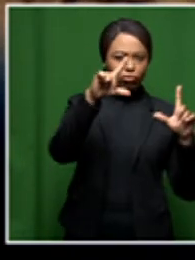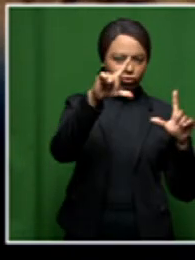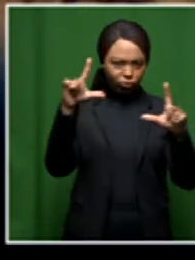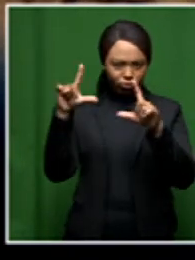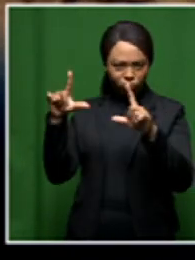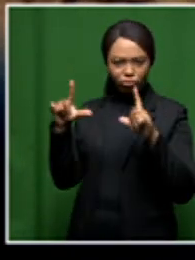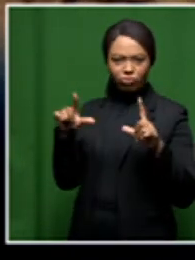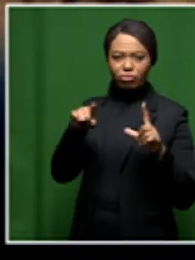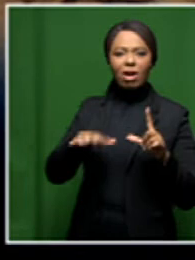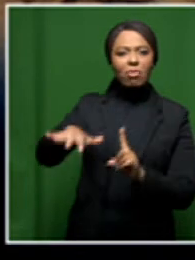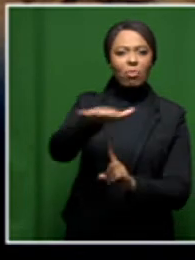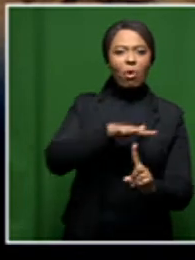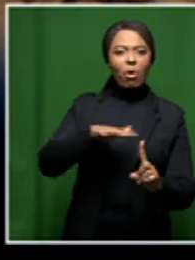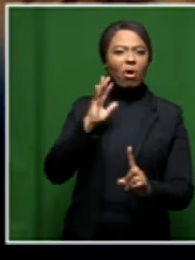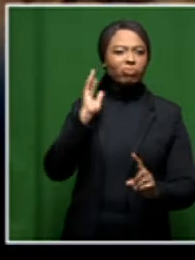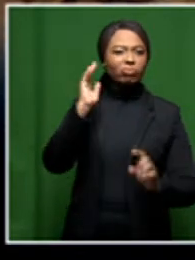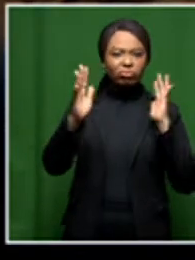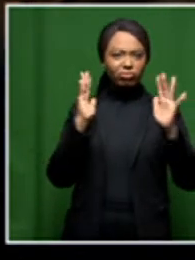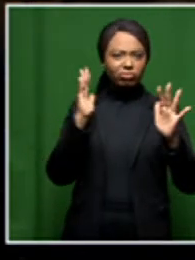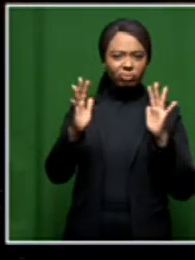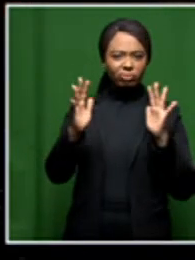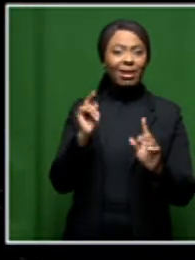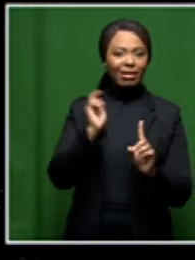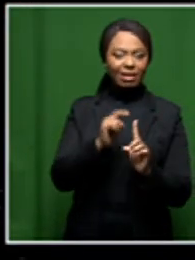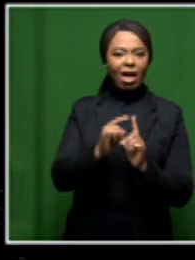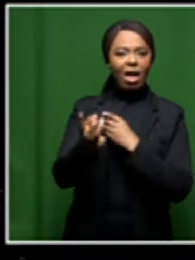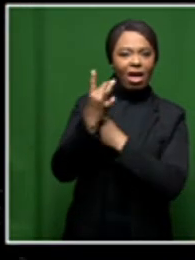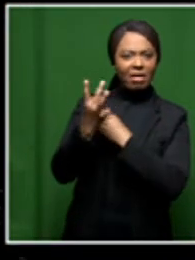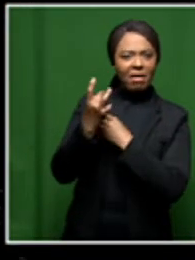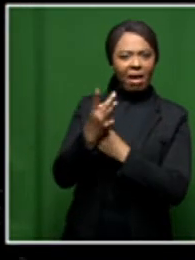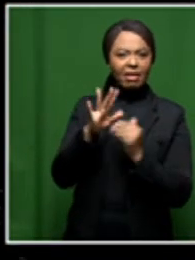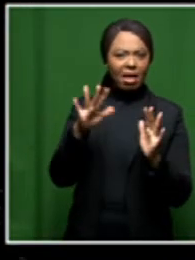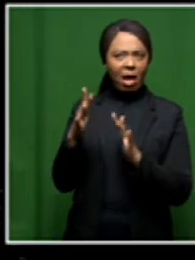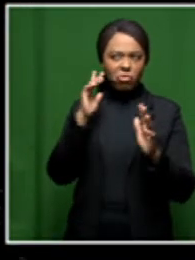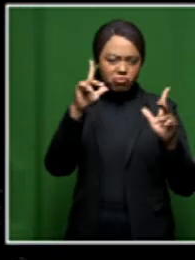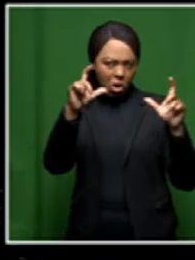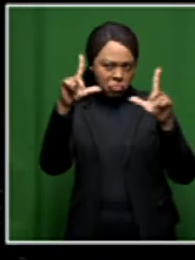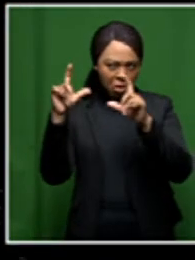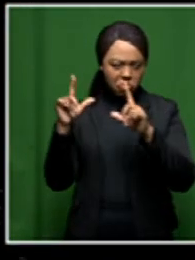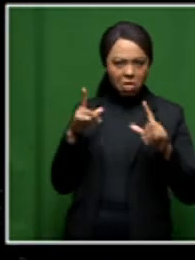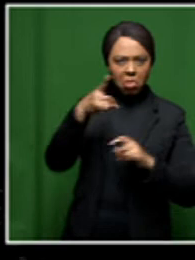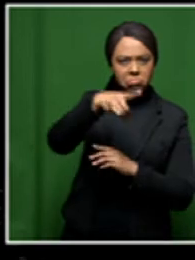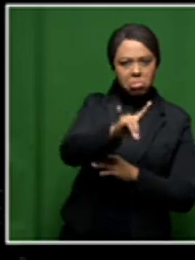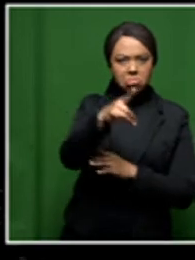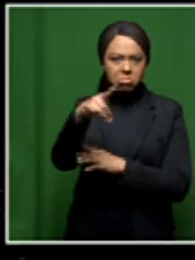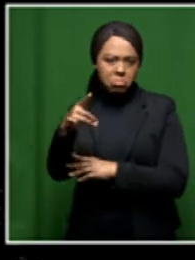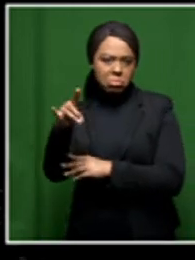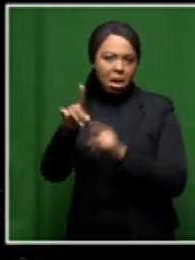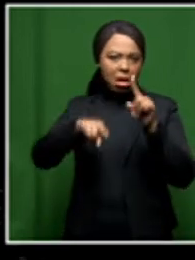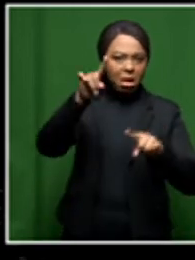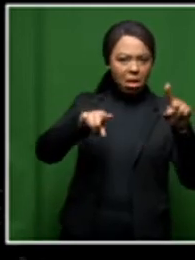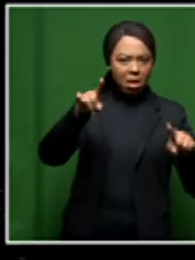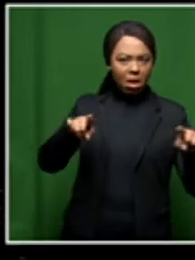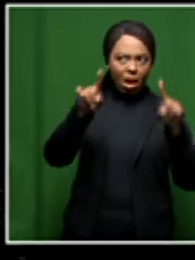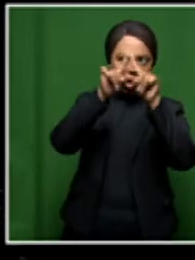titled Kruger, Armand immerses and guides us on a magnificent photo safari experience through this collection of images